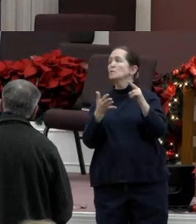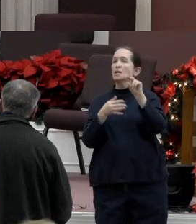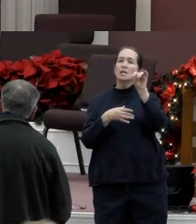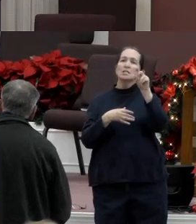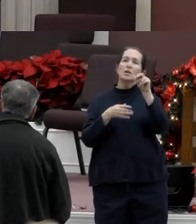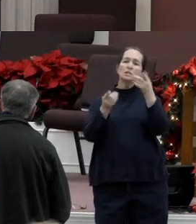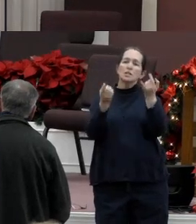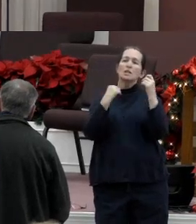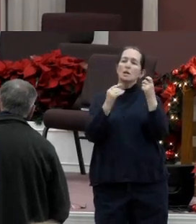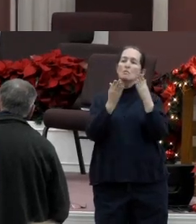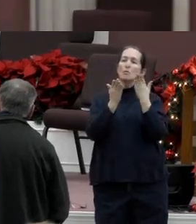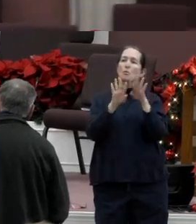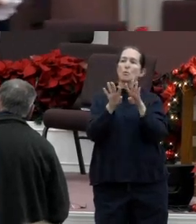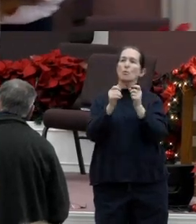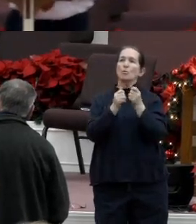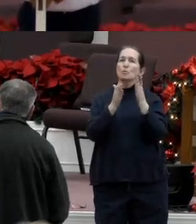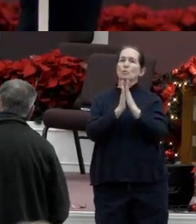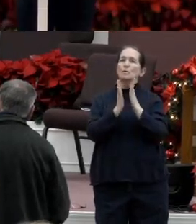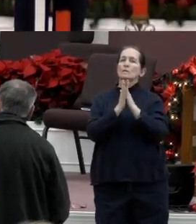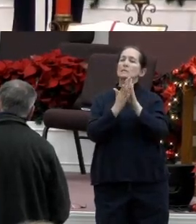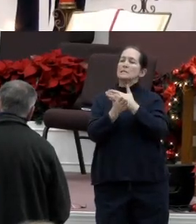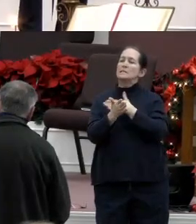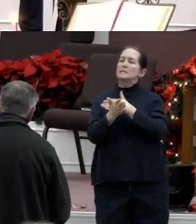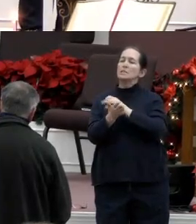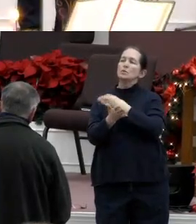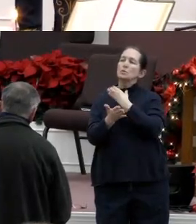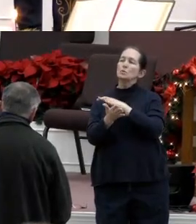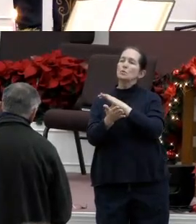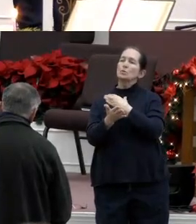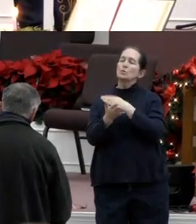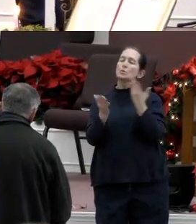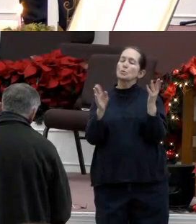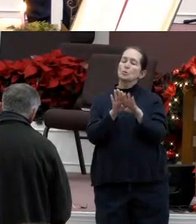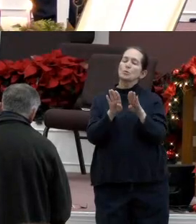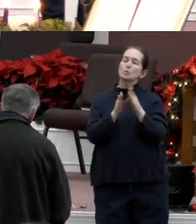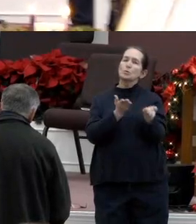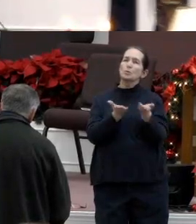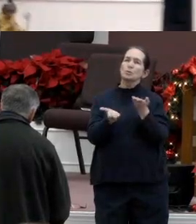And close us in a word of prayer, and then we're going to sing a chorus together as we close our service out.